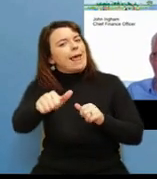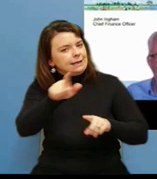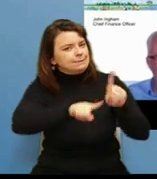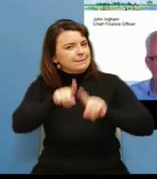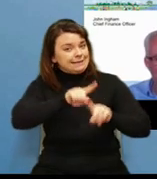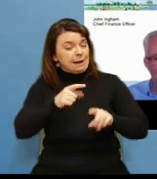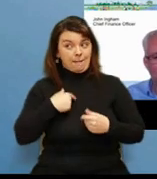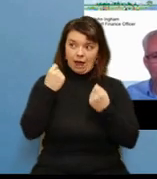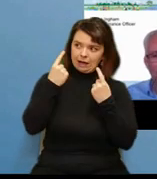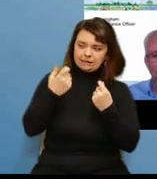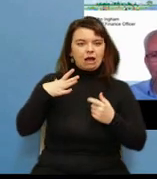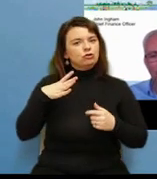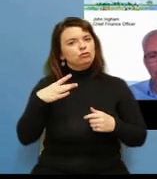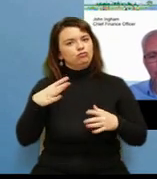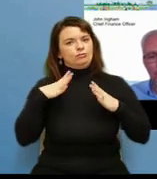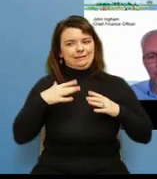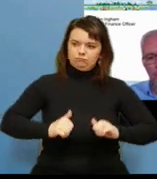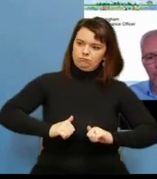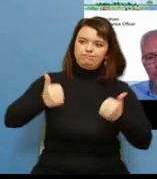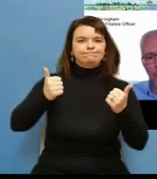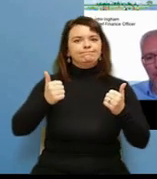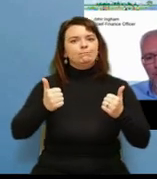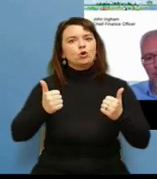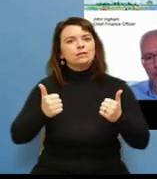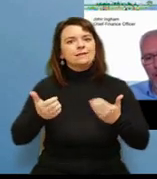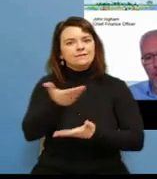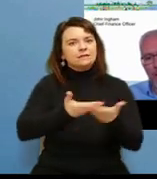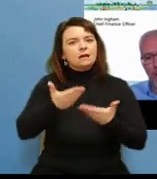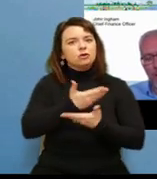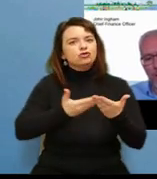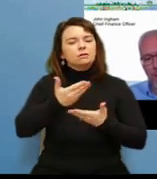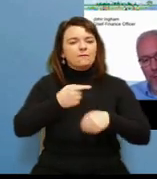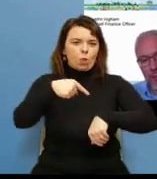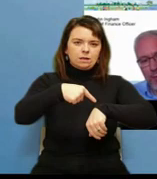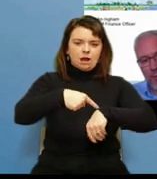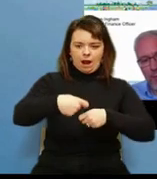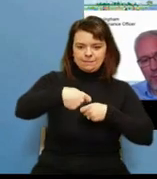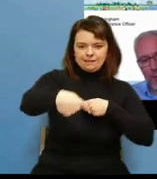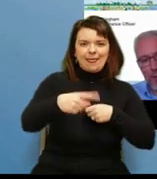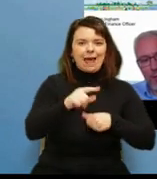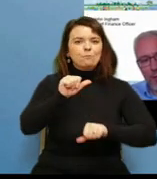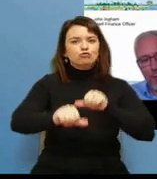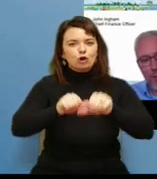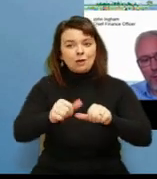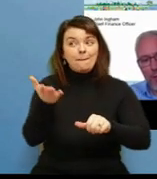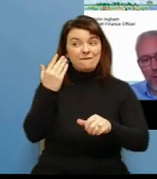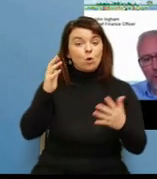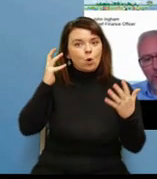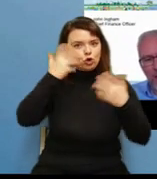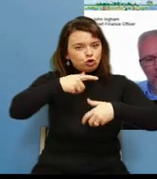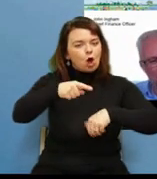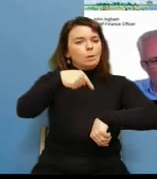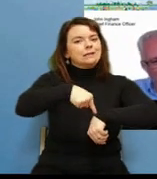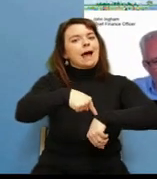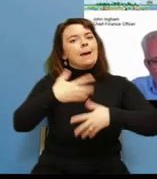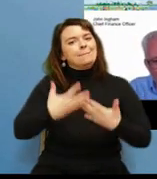is that there have been more positive discussions recently through NHS England regional team about the timescales for the process, which was what was causing the concern before.